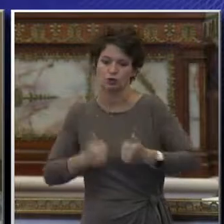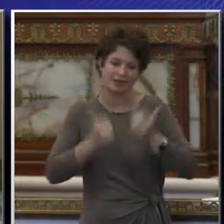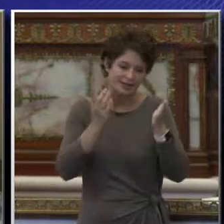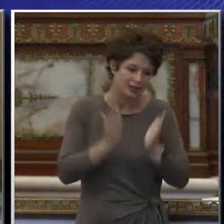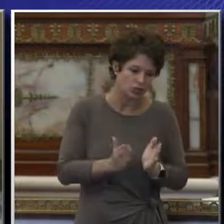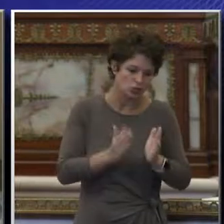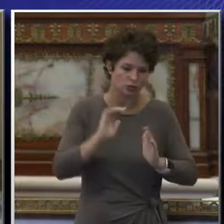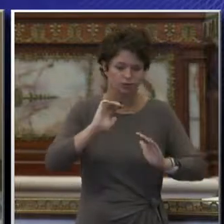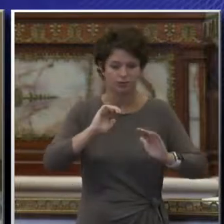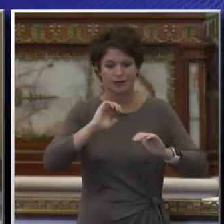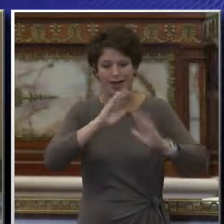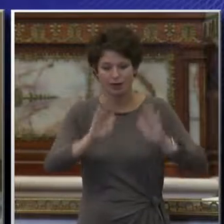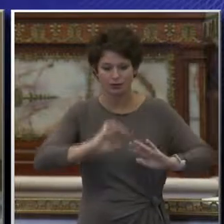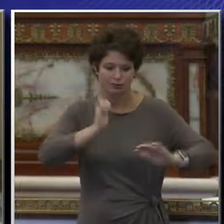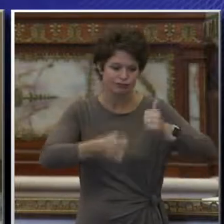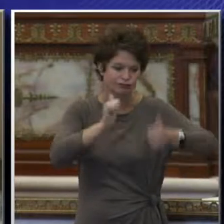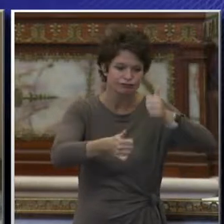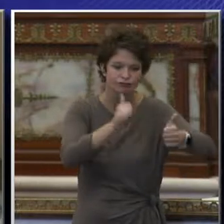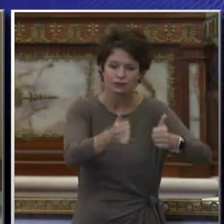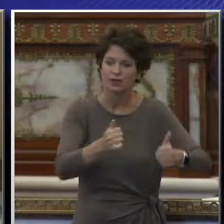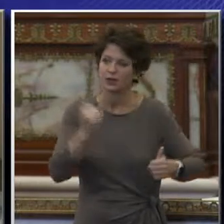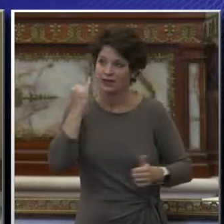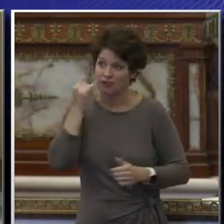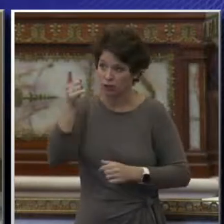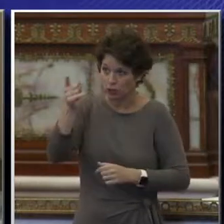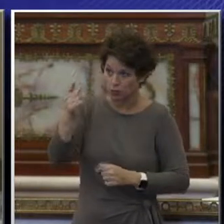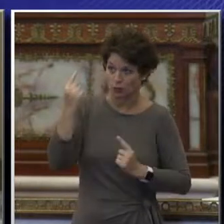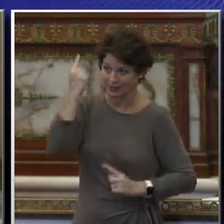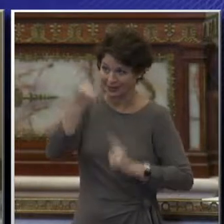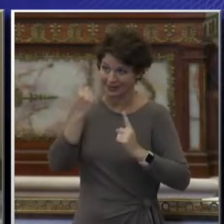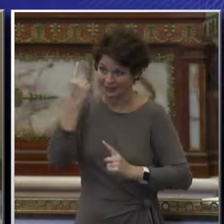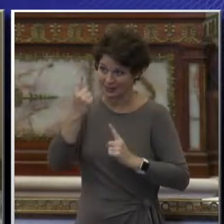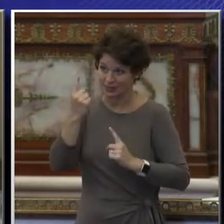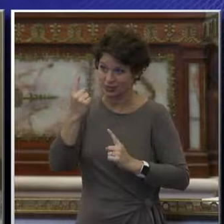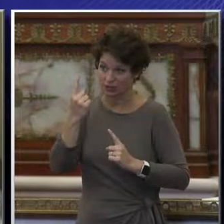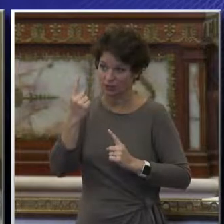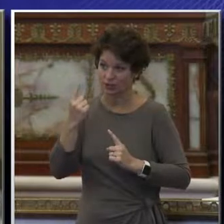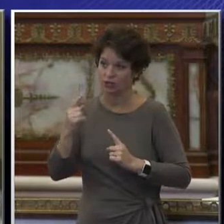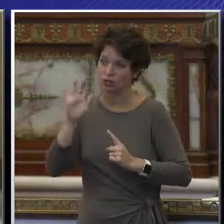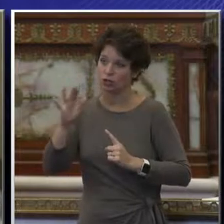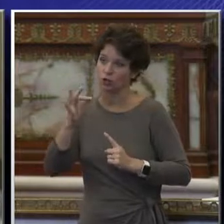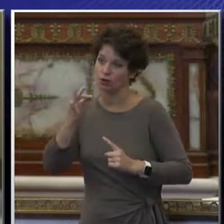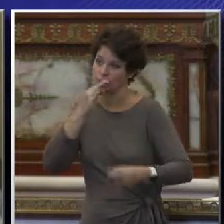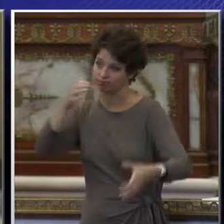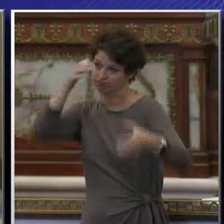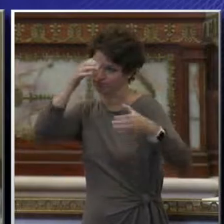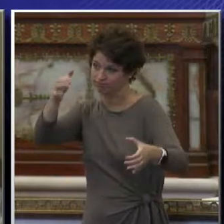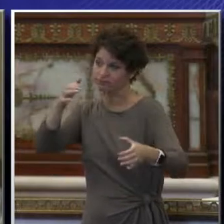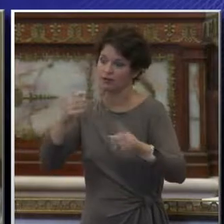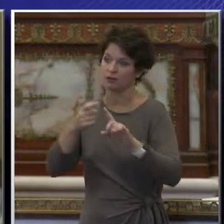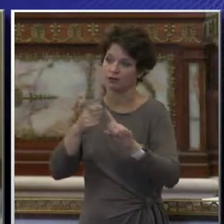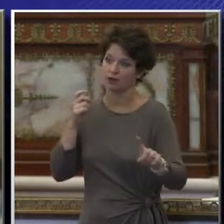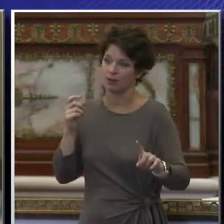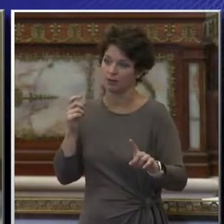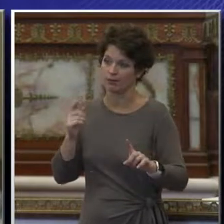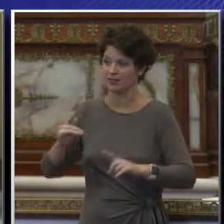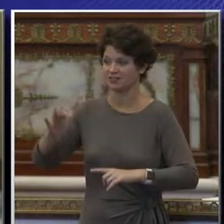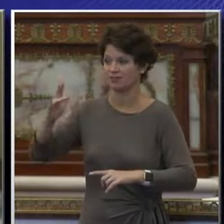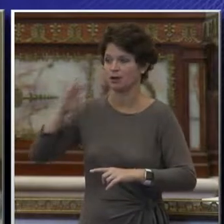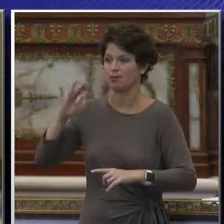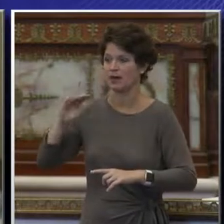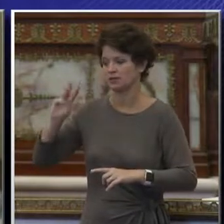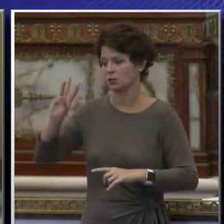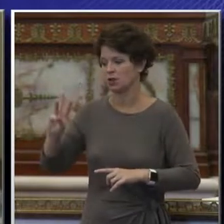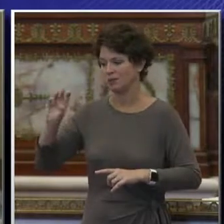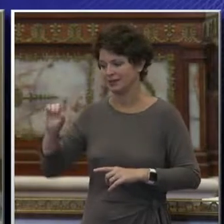residential. If you were, and considering your considerable expertise from as far back as